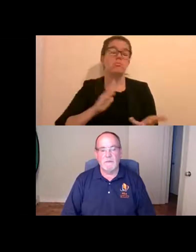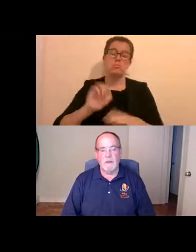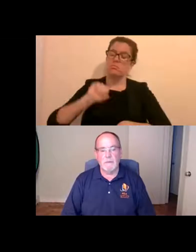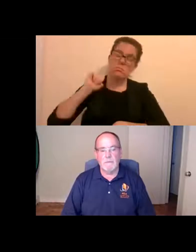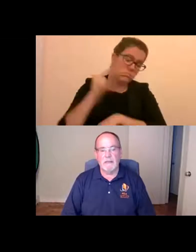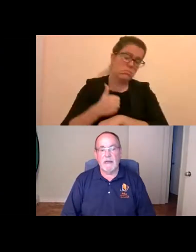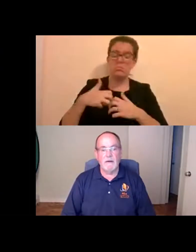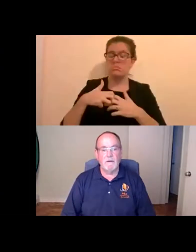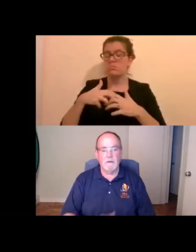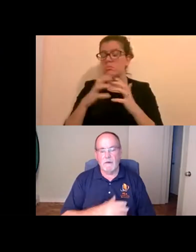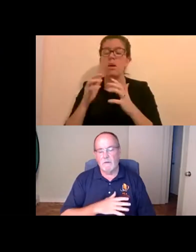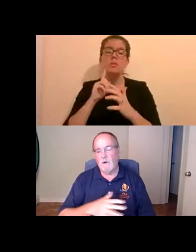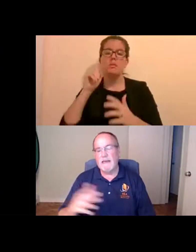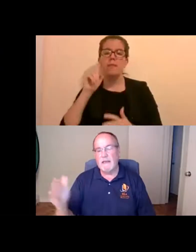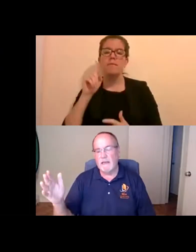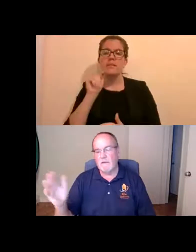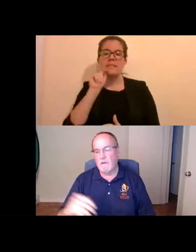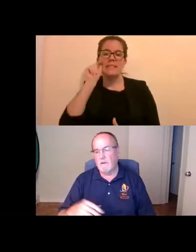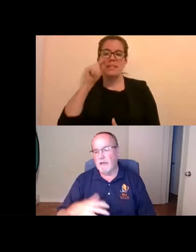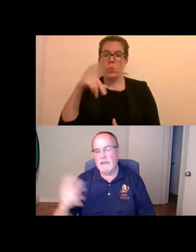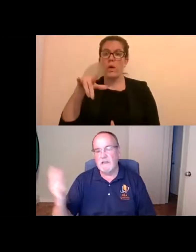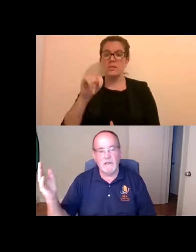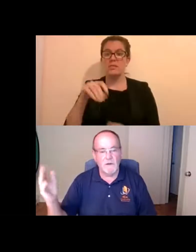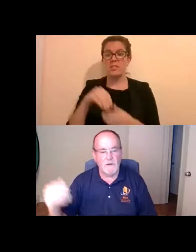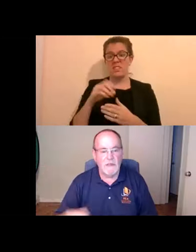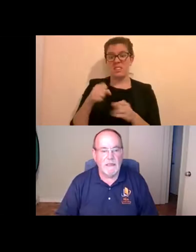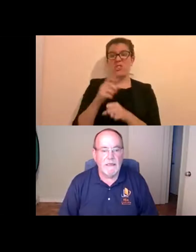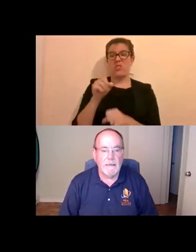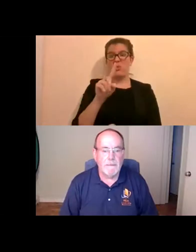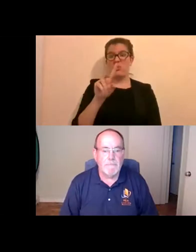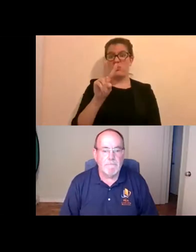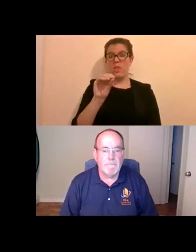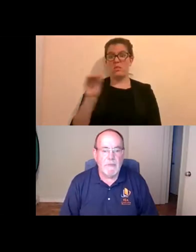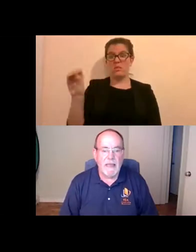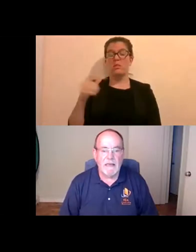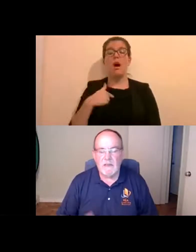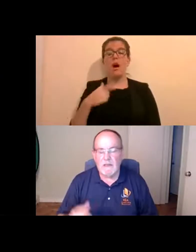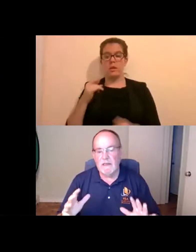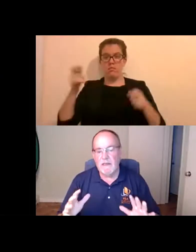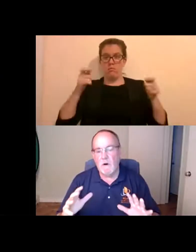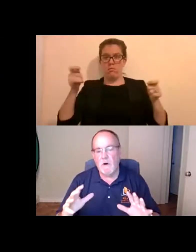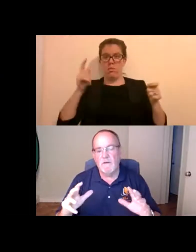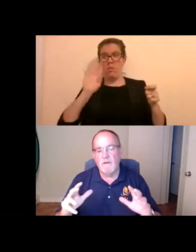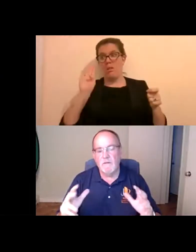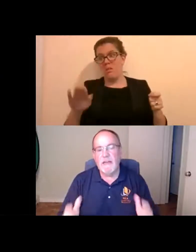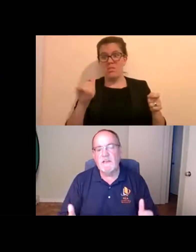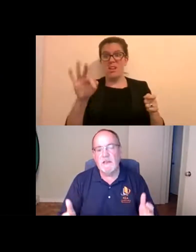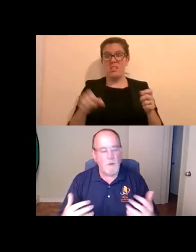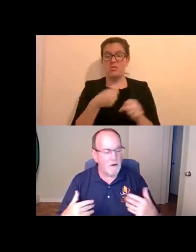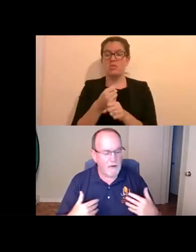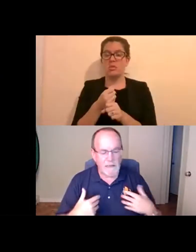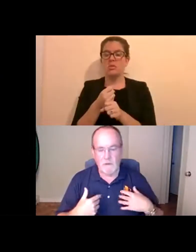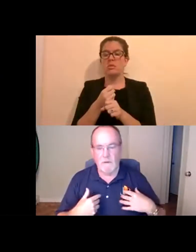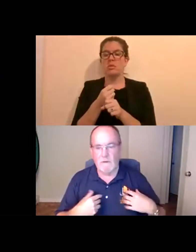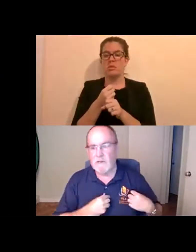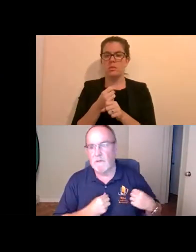2000, and then I directed that for 19 years. And as part of raising up, part of